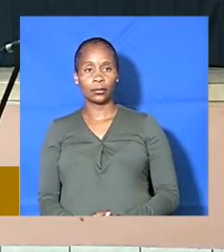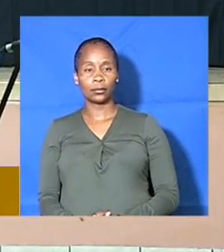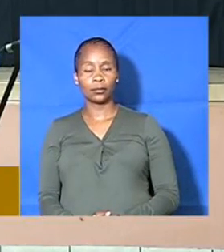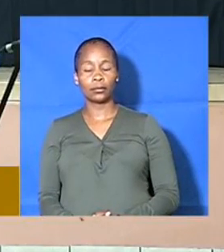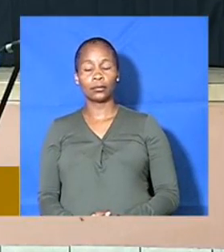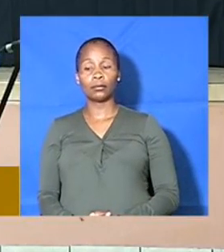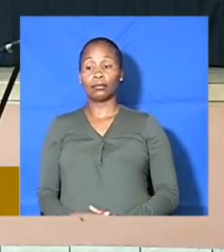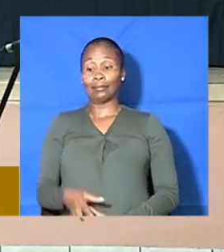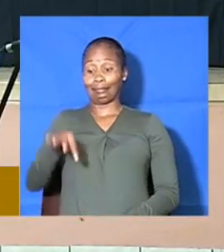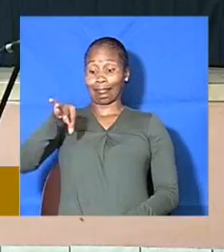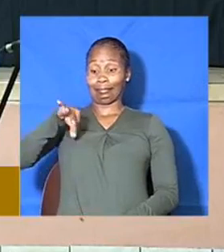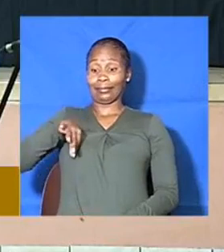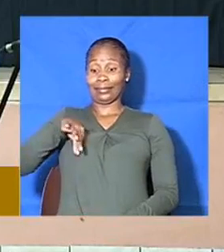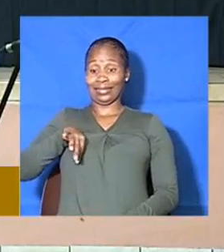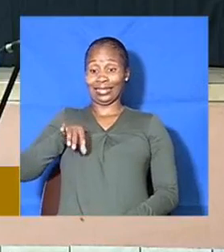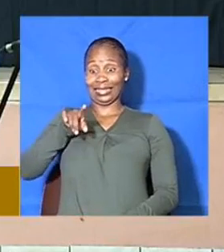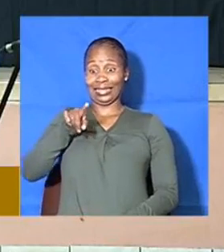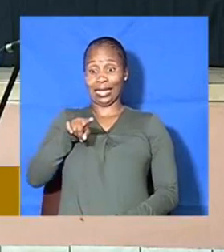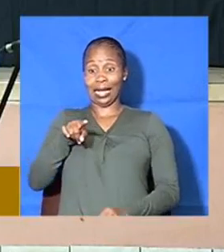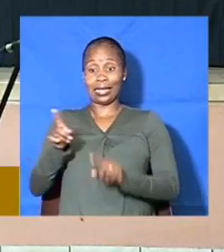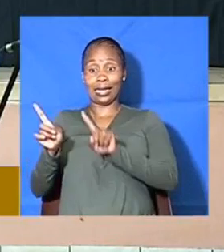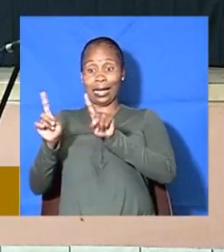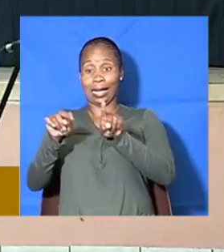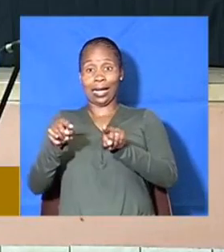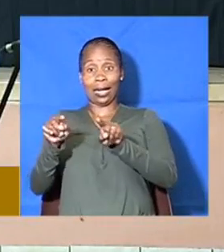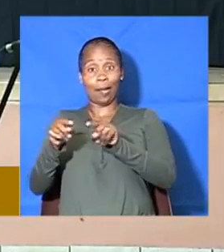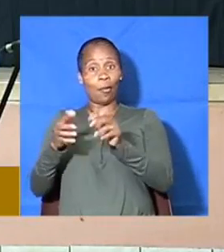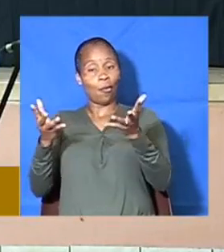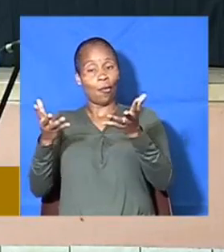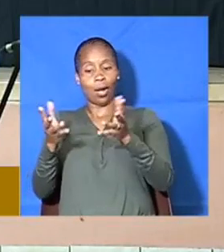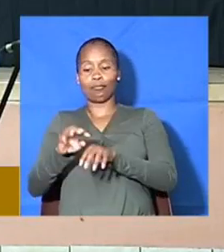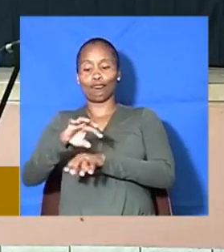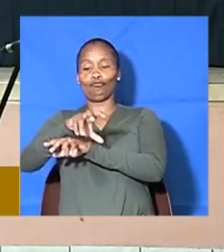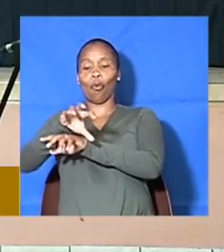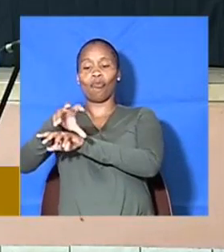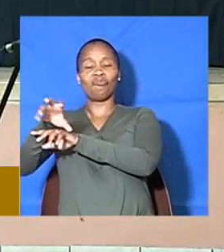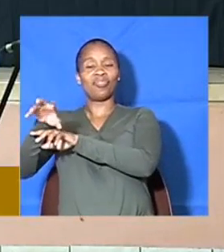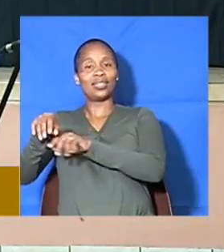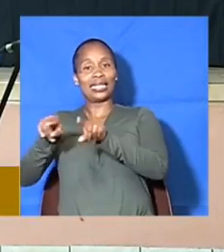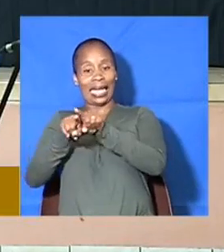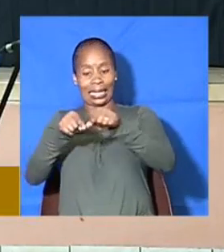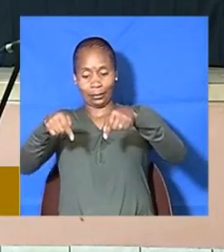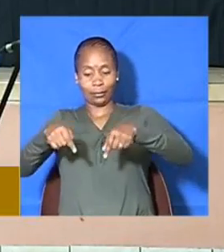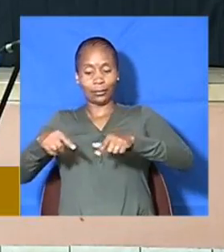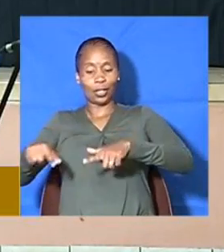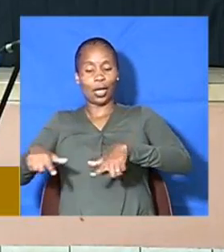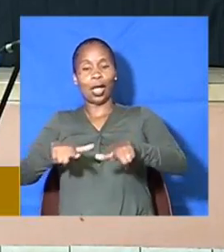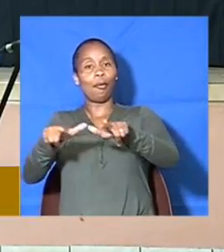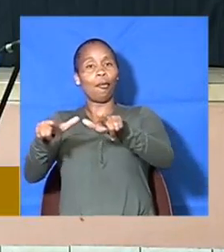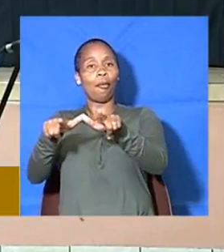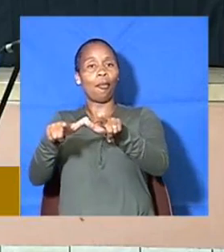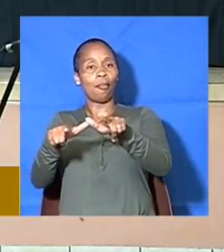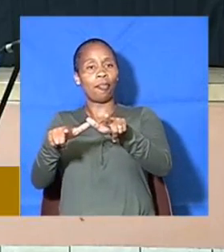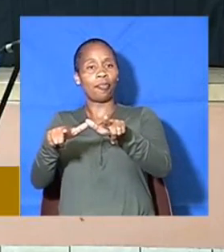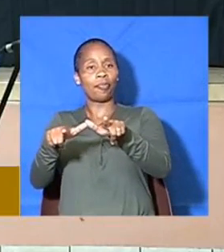tronkong itlo aparetsa batho ka moka ga bona ba ba leng ka mogare ga mo mabung a Afrika borwa. The bill proposes that